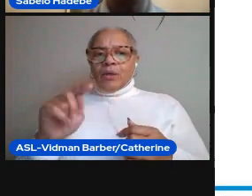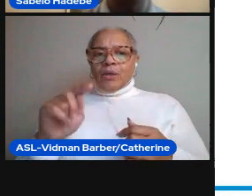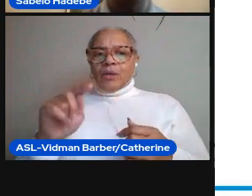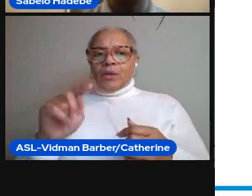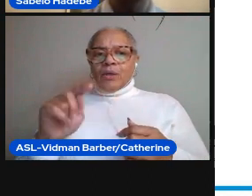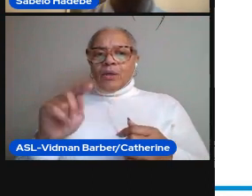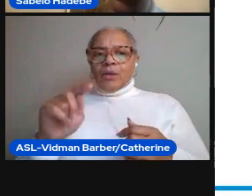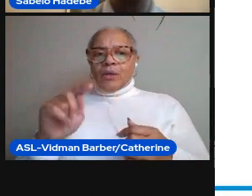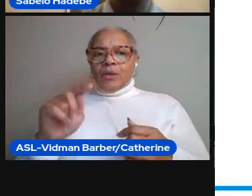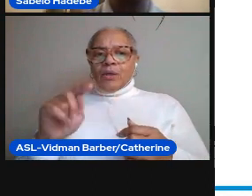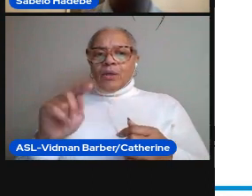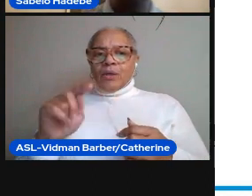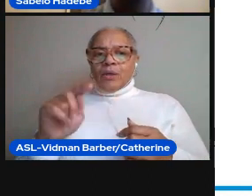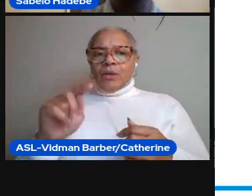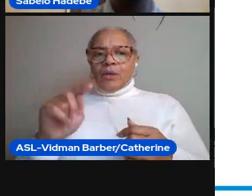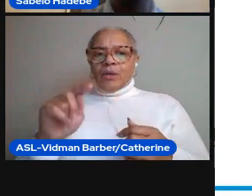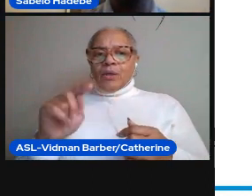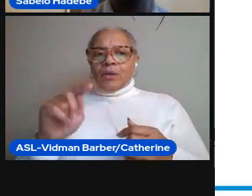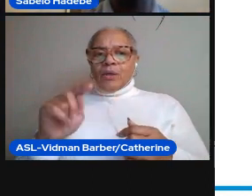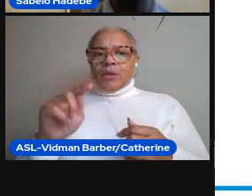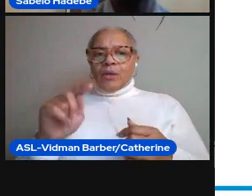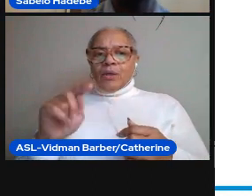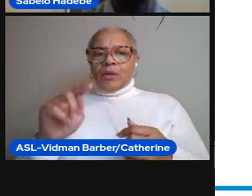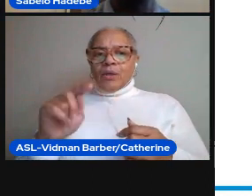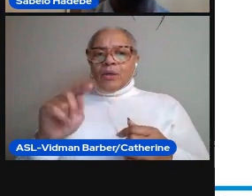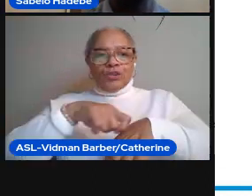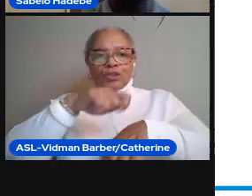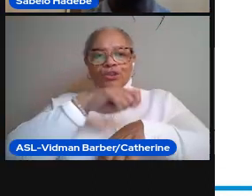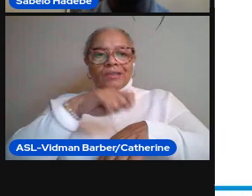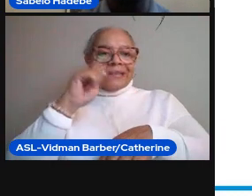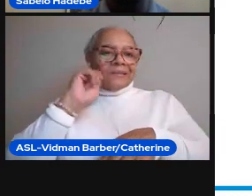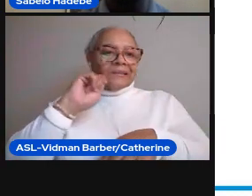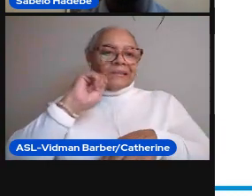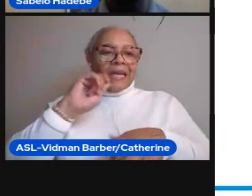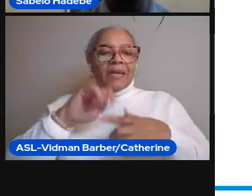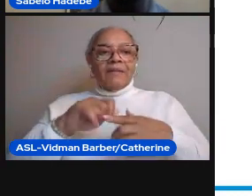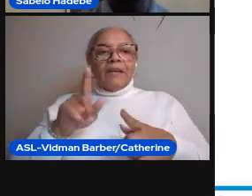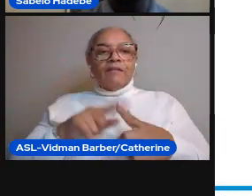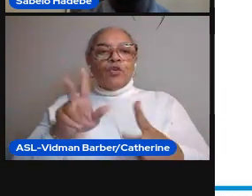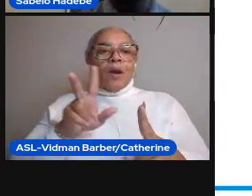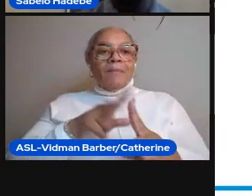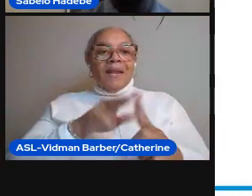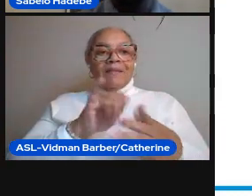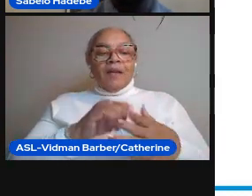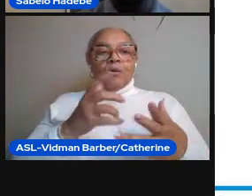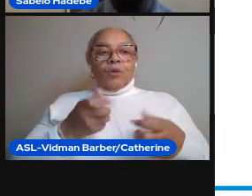dermatitis in mice. So if you shave mice and you apply it, it's going to cause itch.